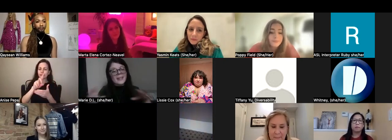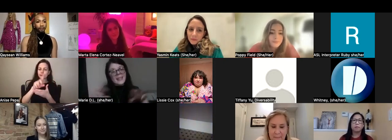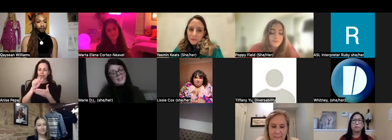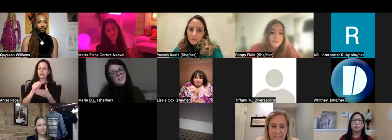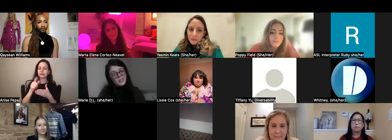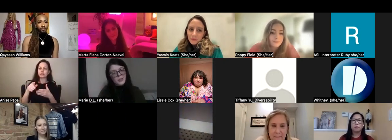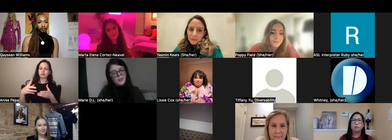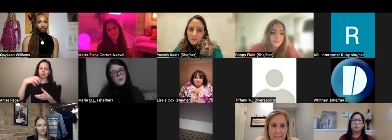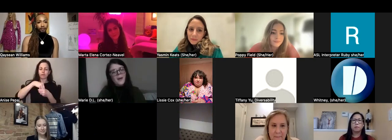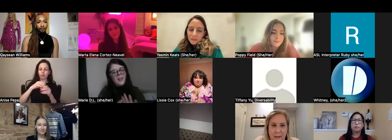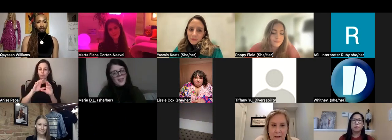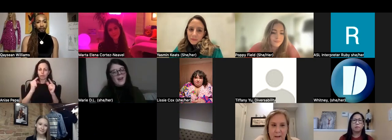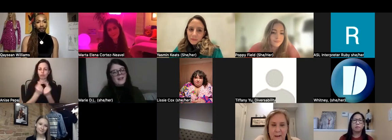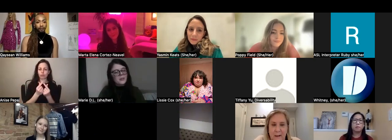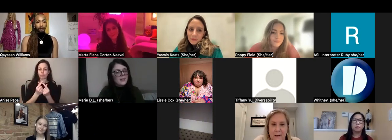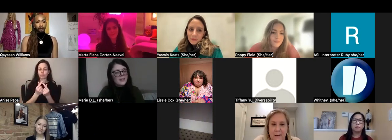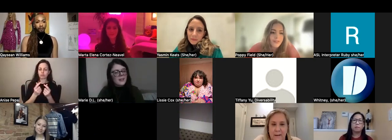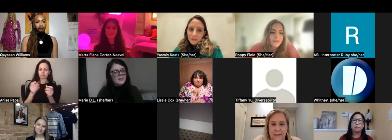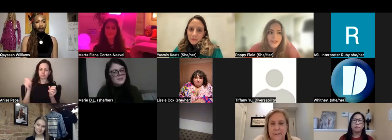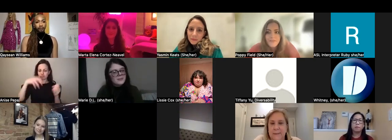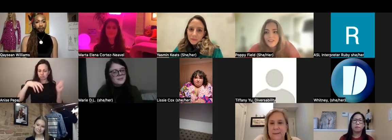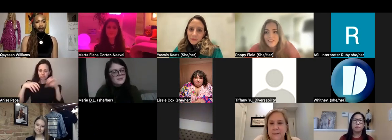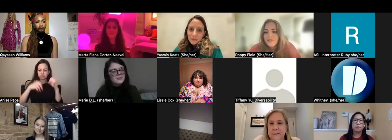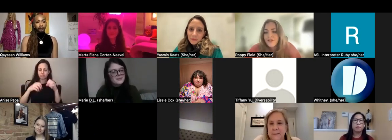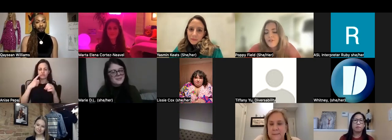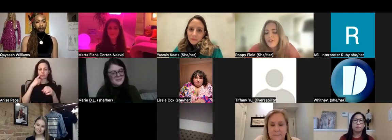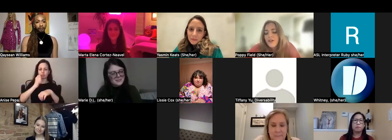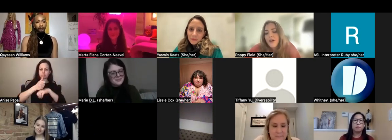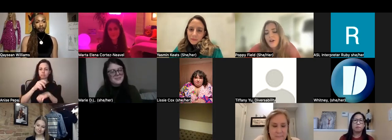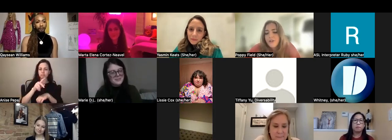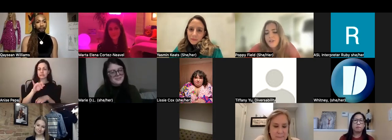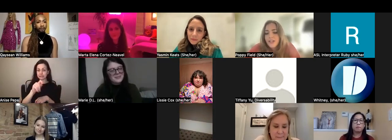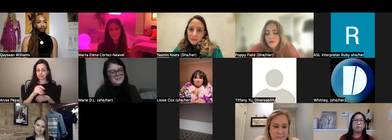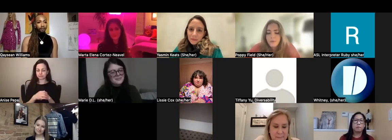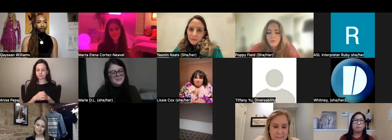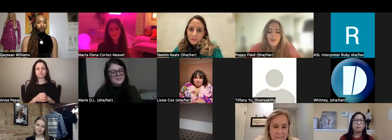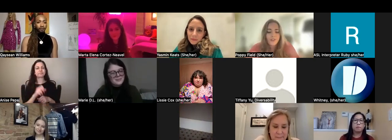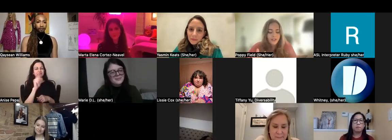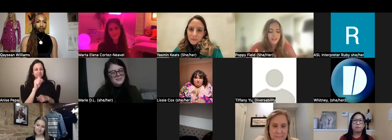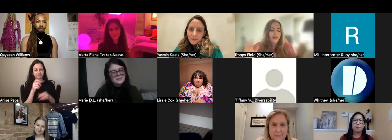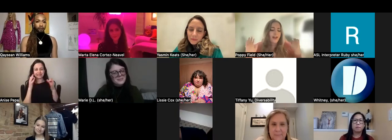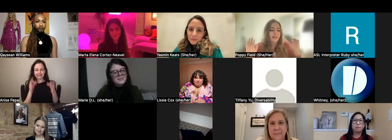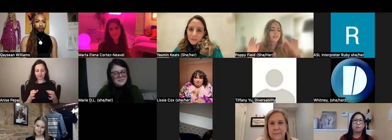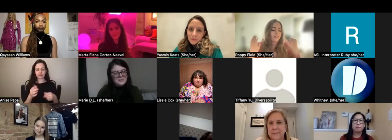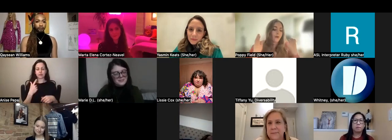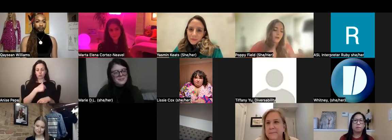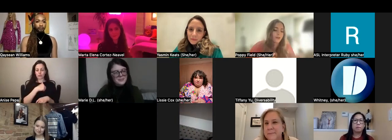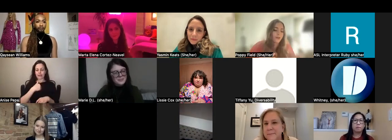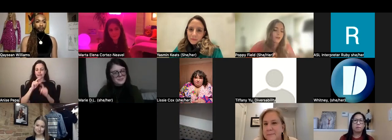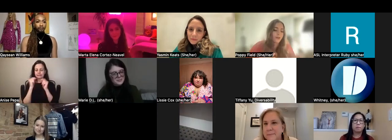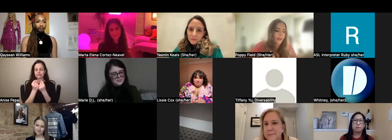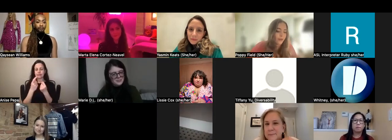into that little kit? Yes, definitely. So we team a group of engineers and